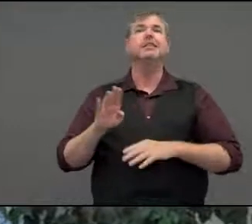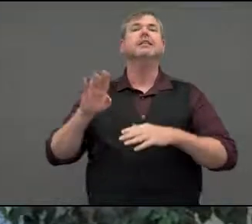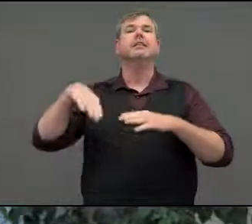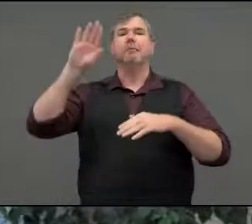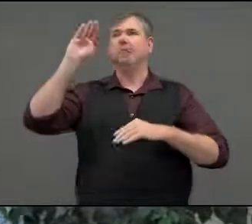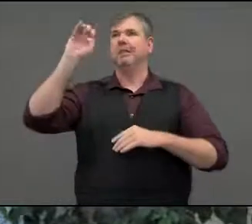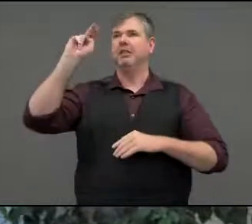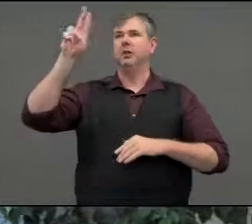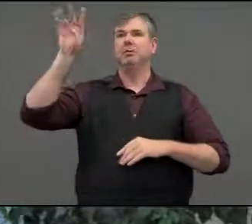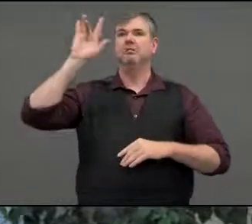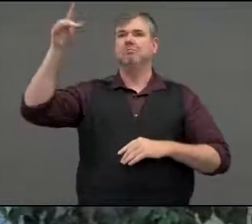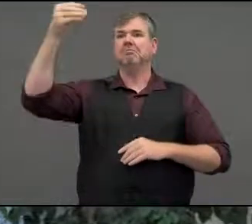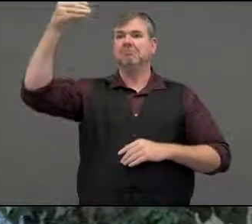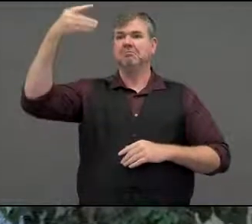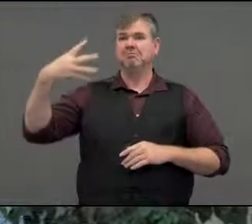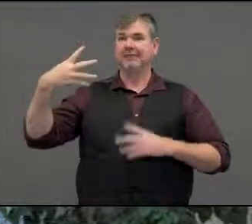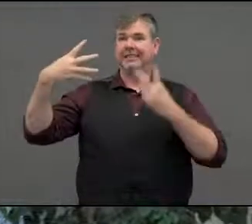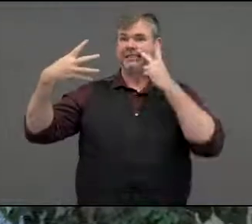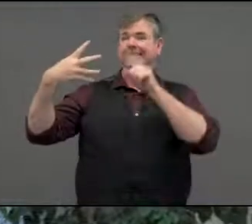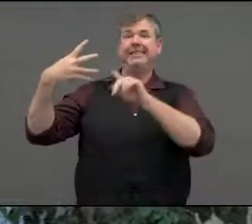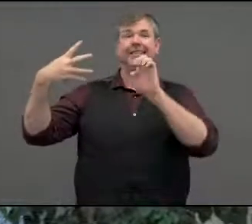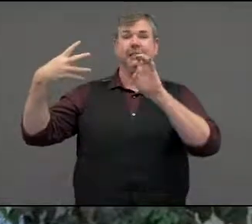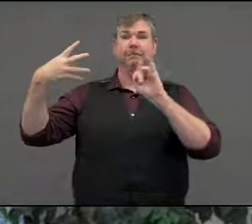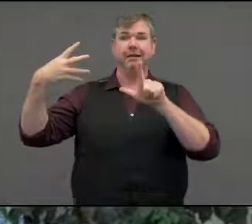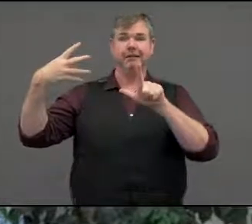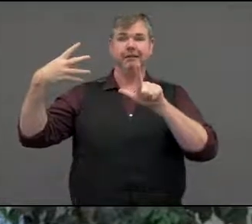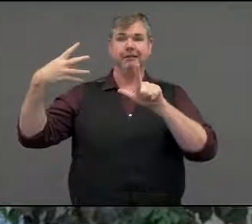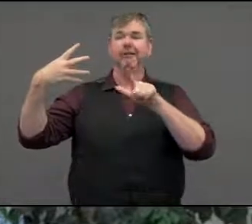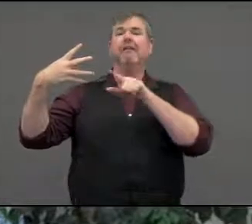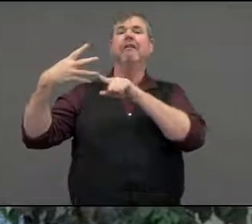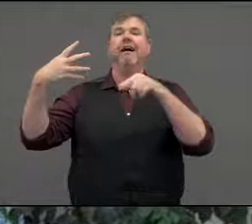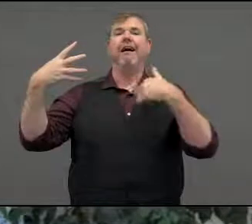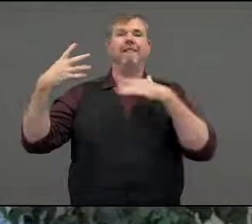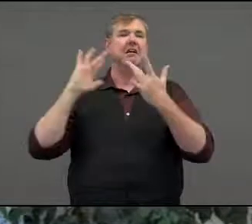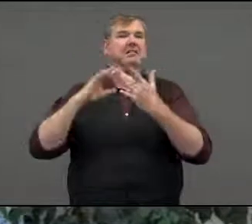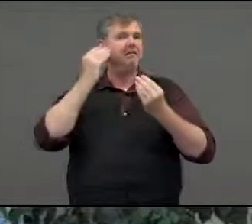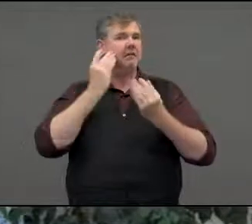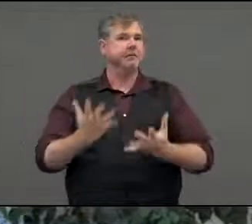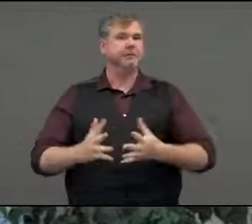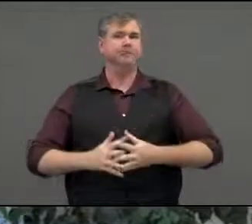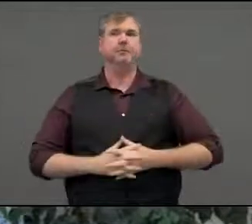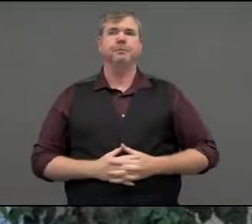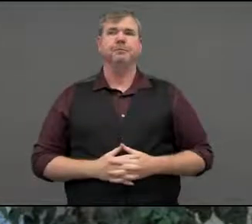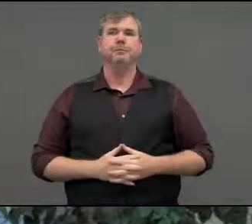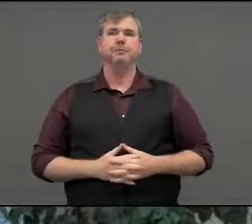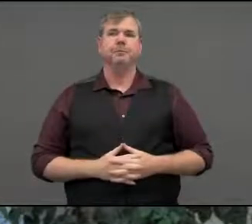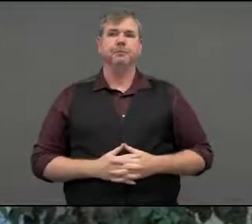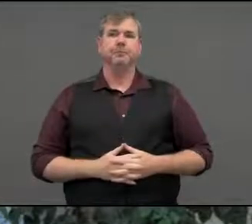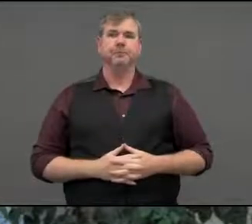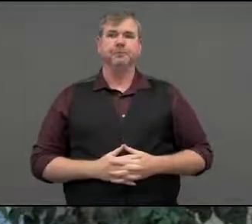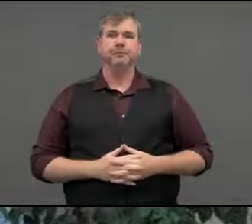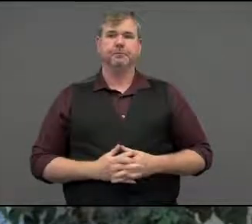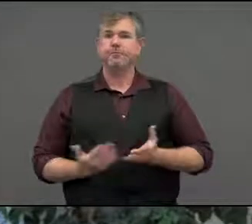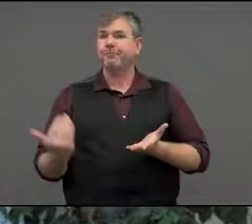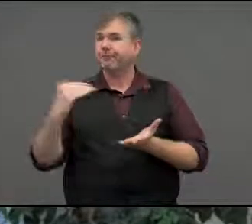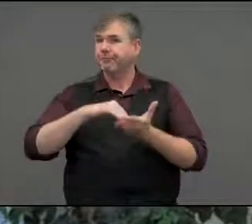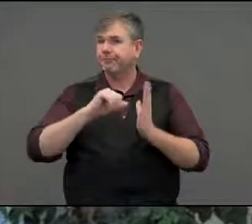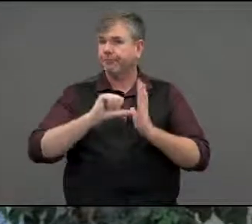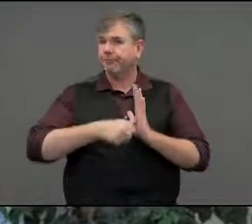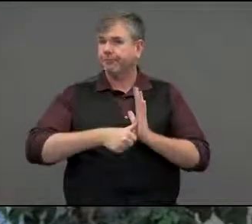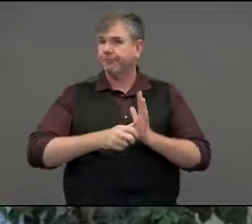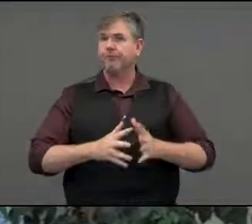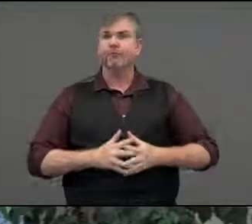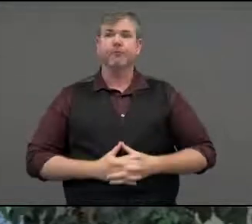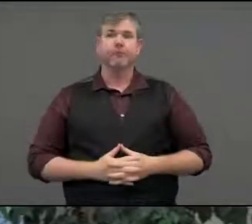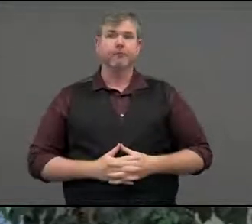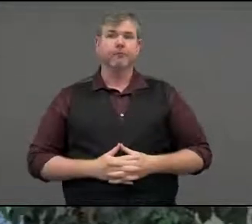contact information. And just let's reiterate too that before you go into a business, you